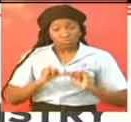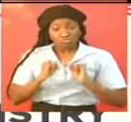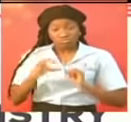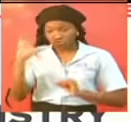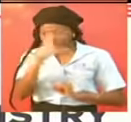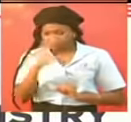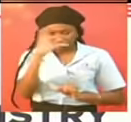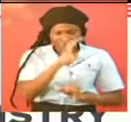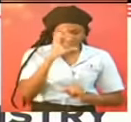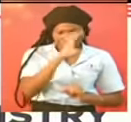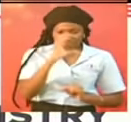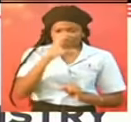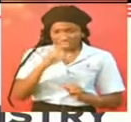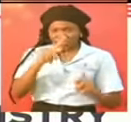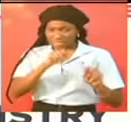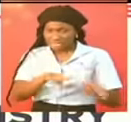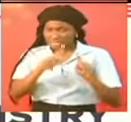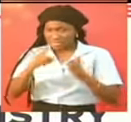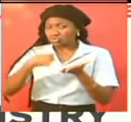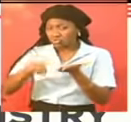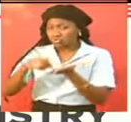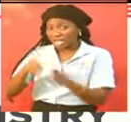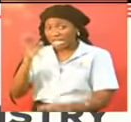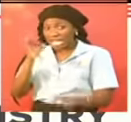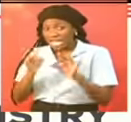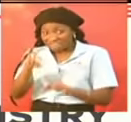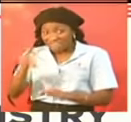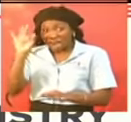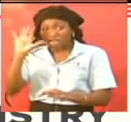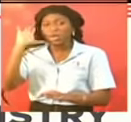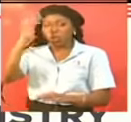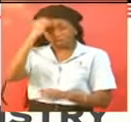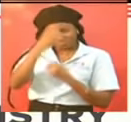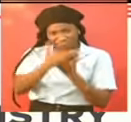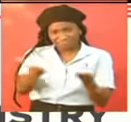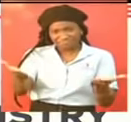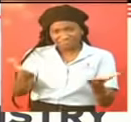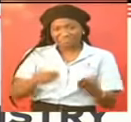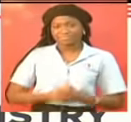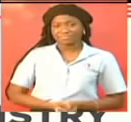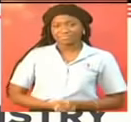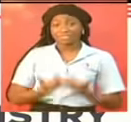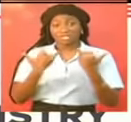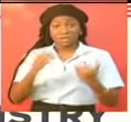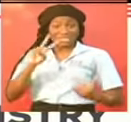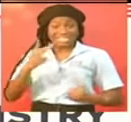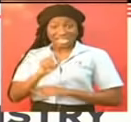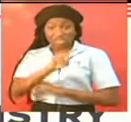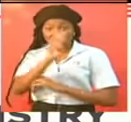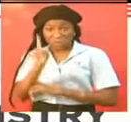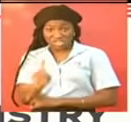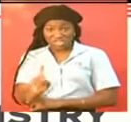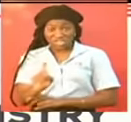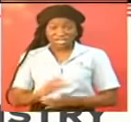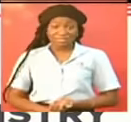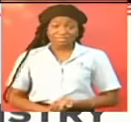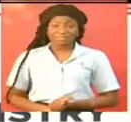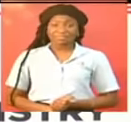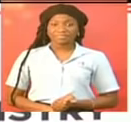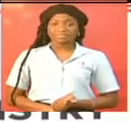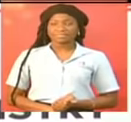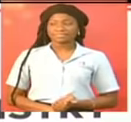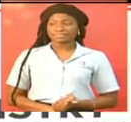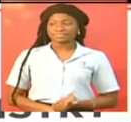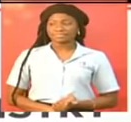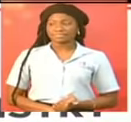and if that changes, that will most certainly be announced. With respect to the second question, that is not a question